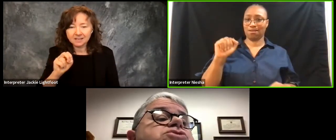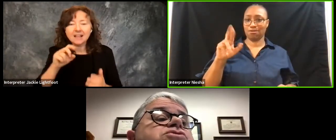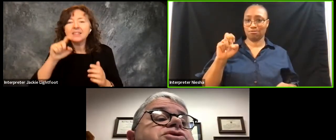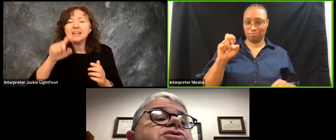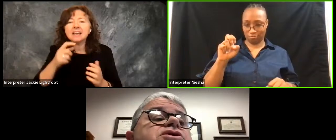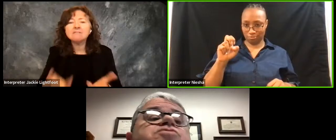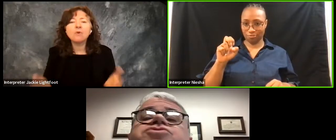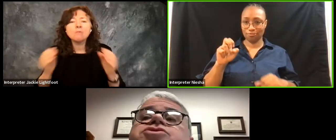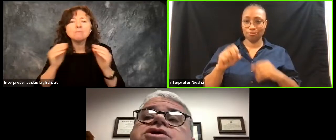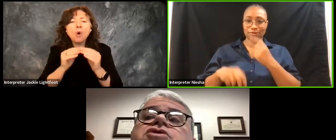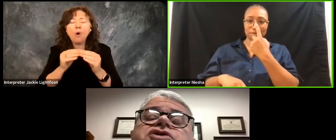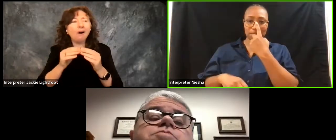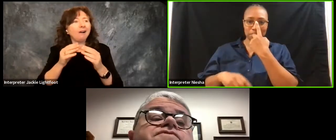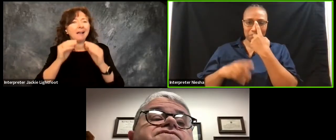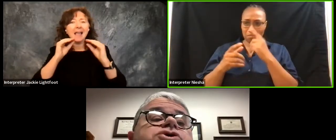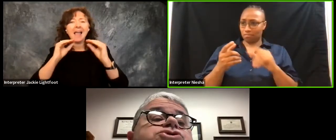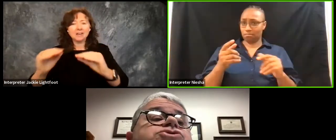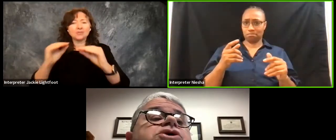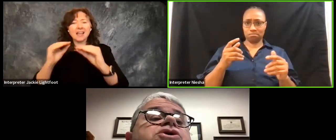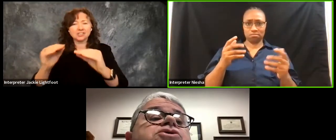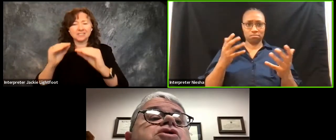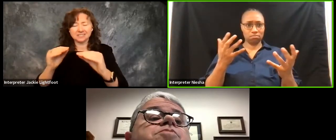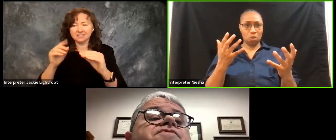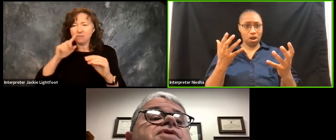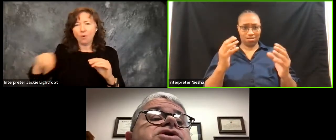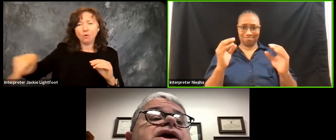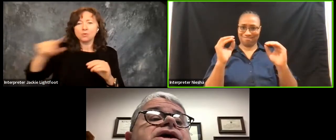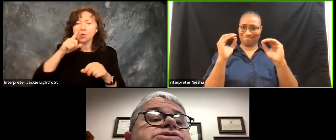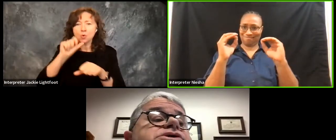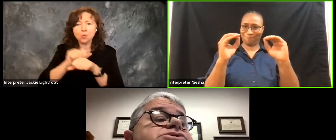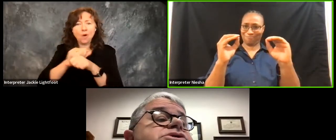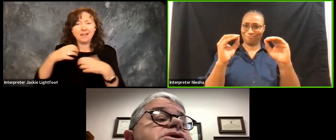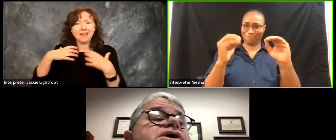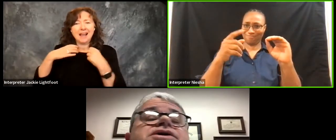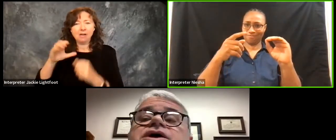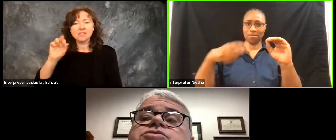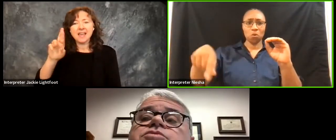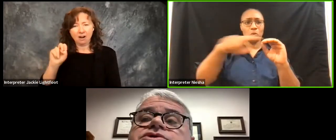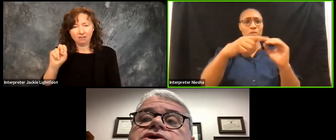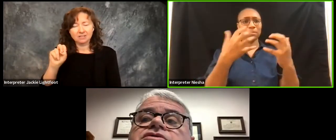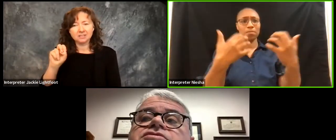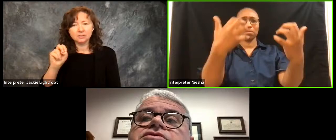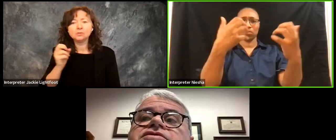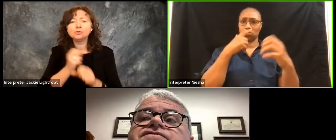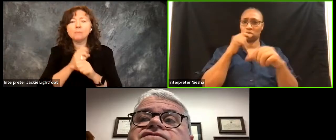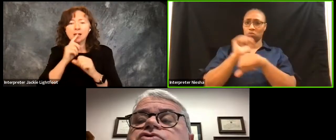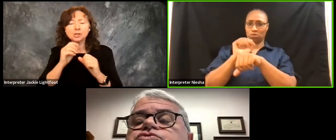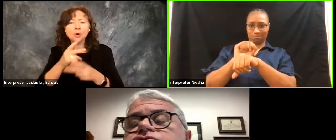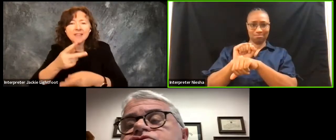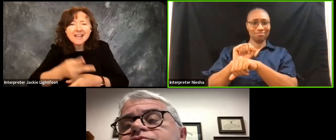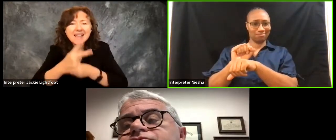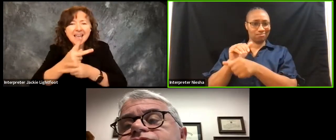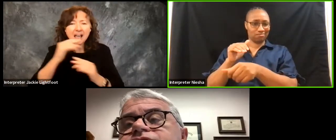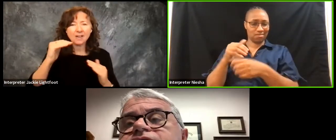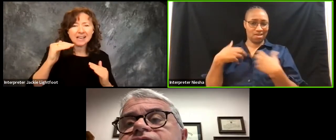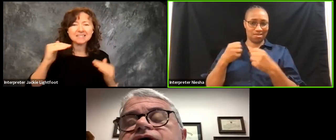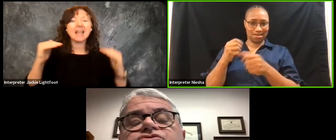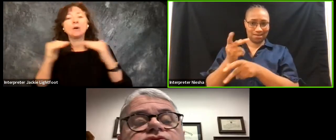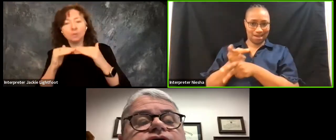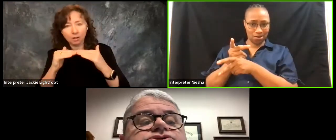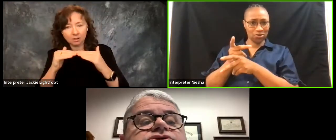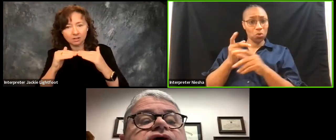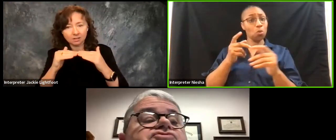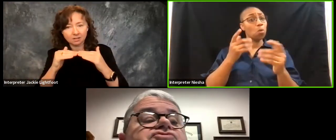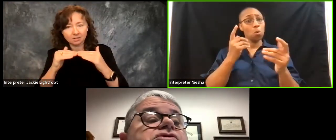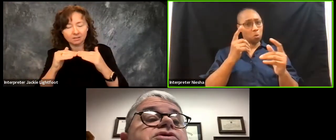education generally within the healthcare profession on providing access and equitable care for folks with disabilities as